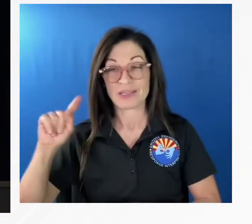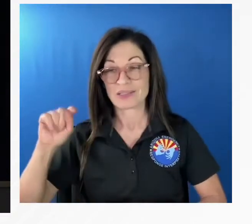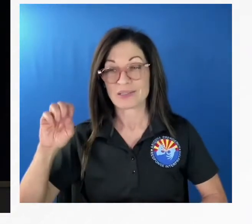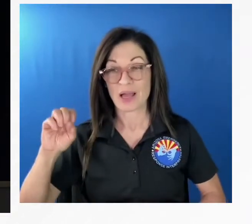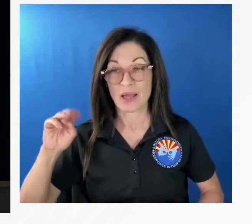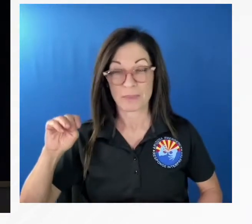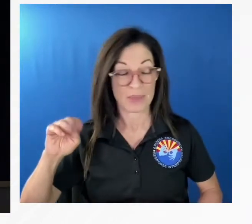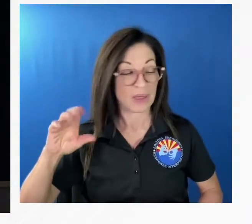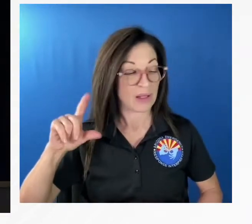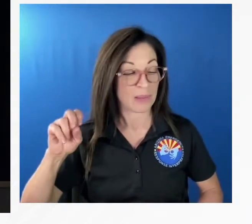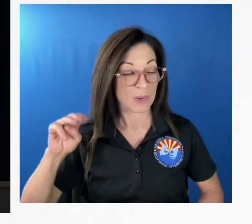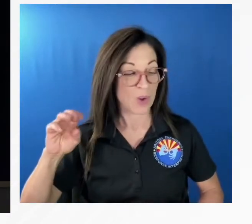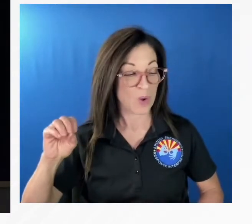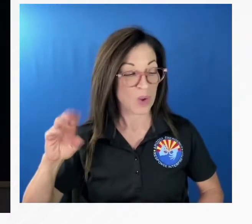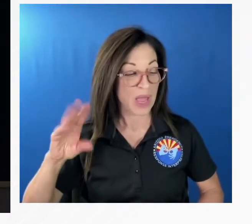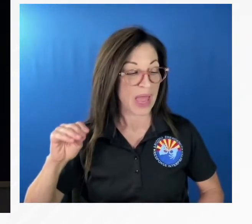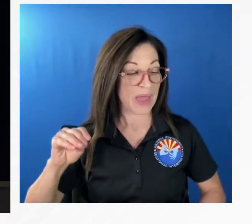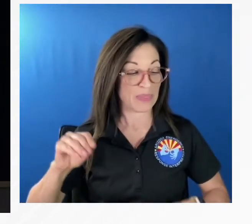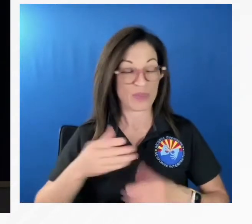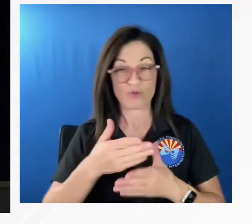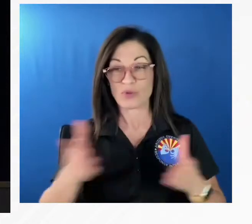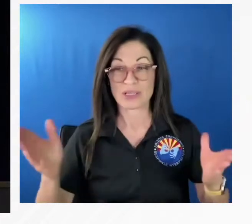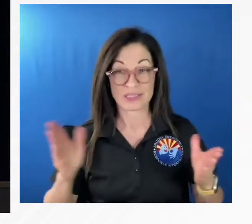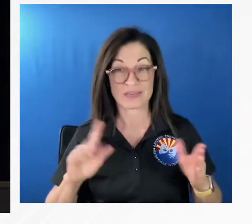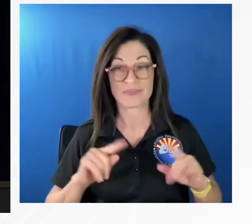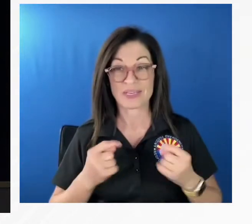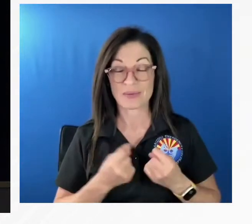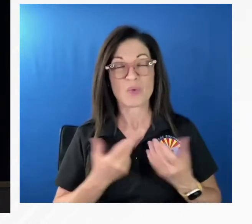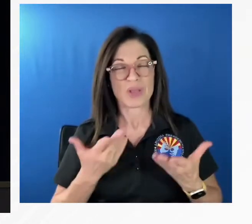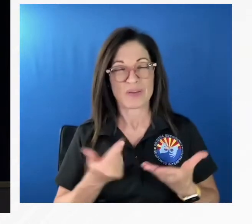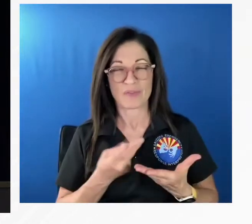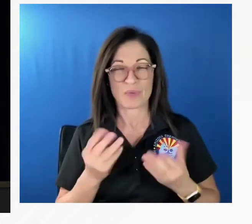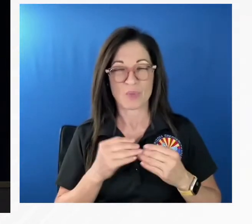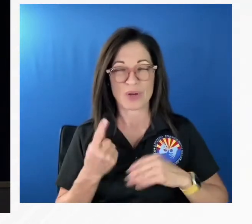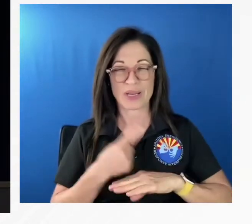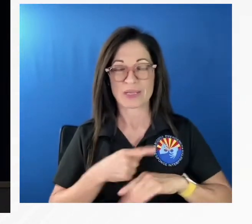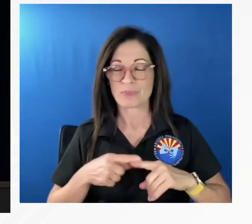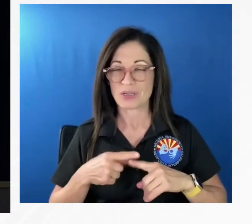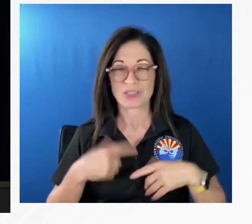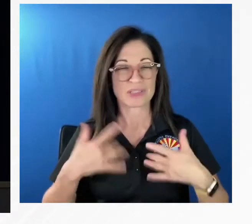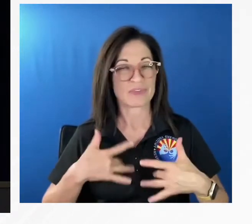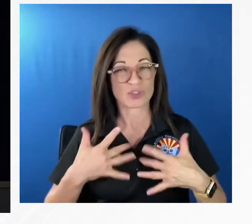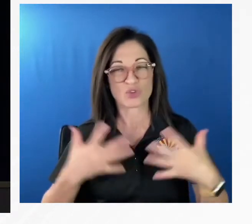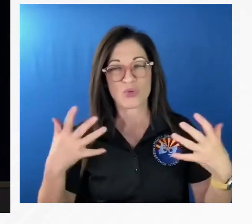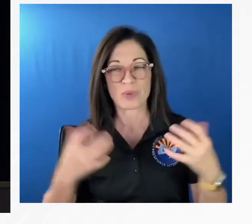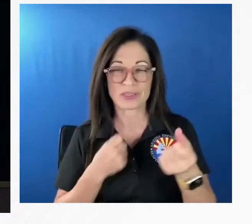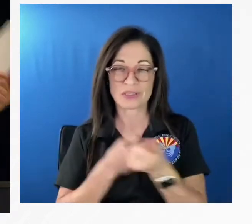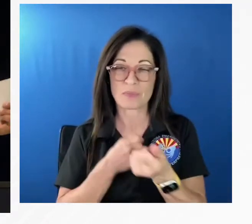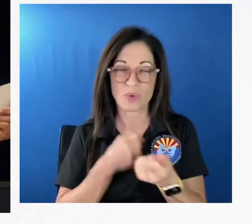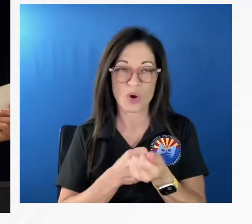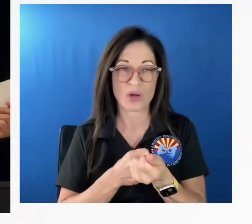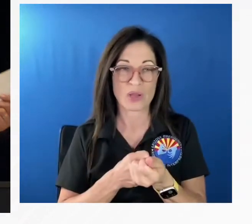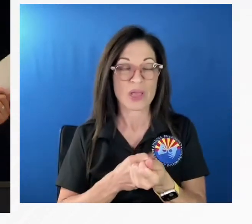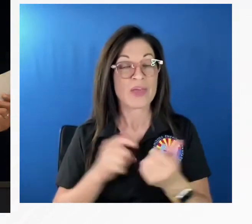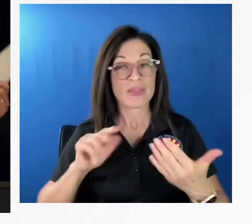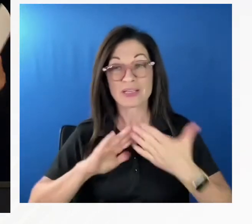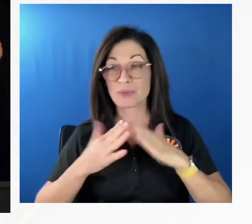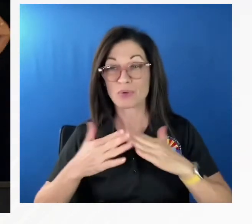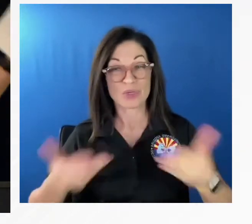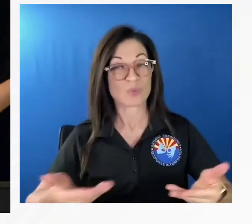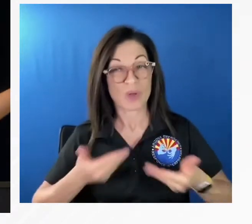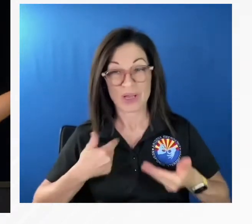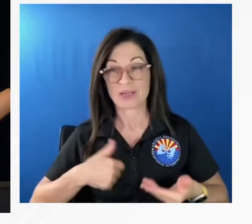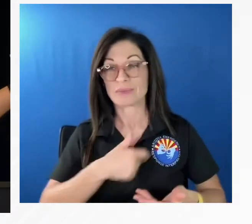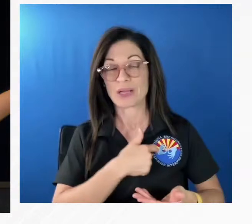Team 15. The staff will be here for a few more days, but we've had nothing but support, and you welcome this community. At the largest point, we've